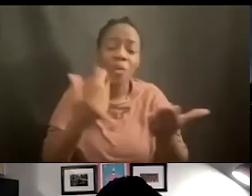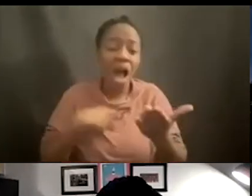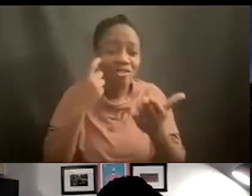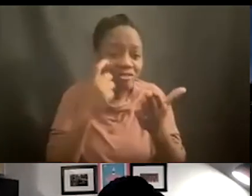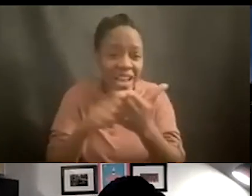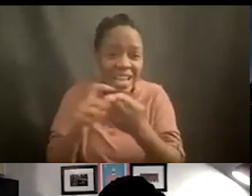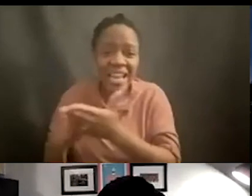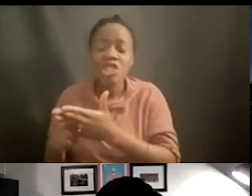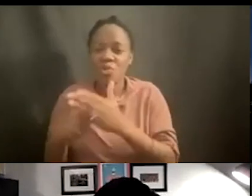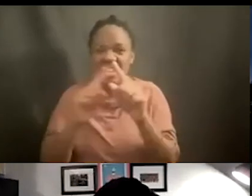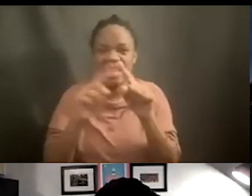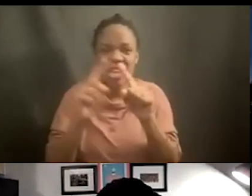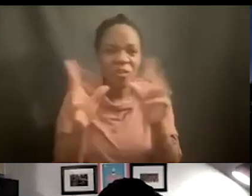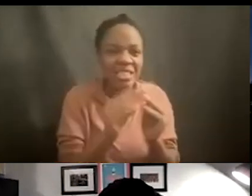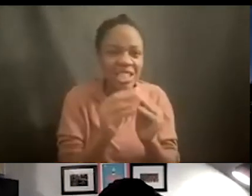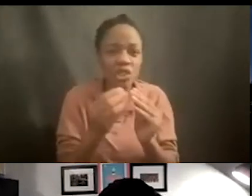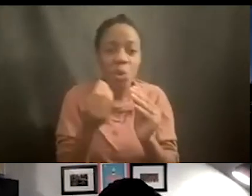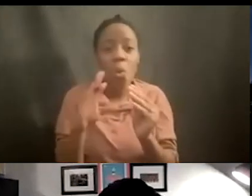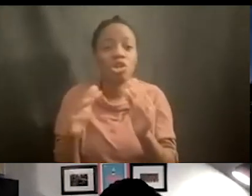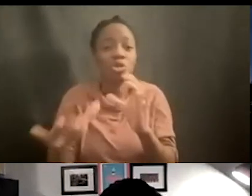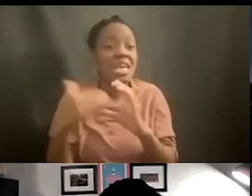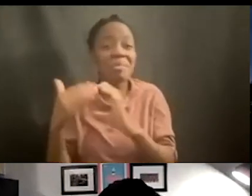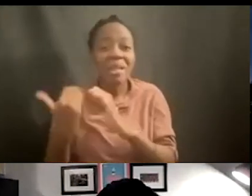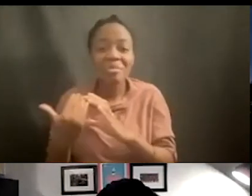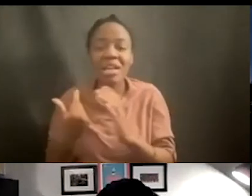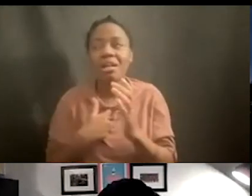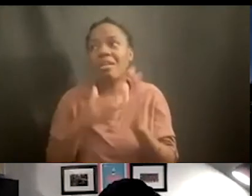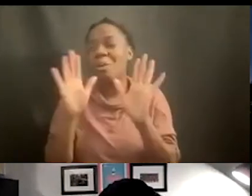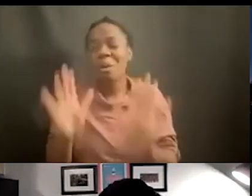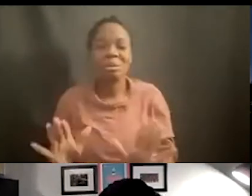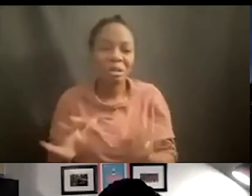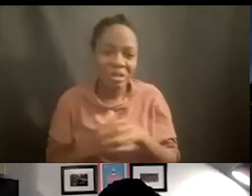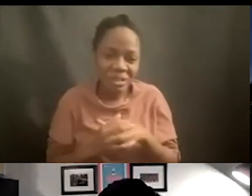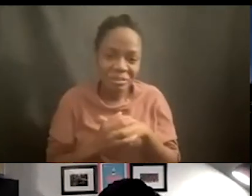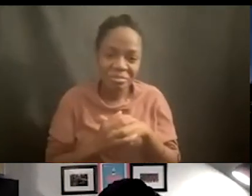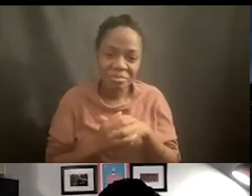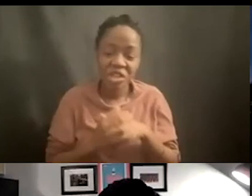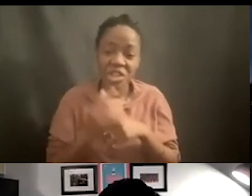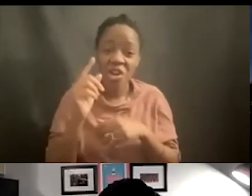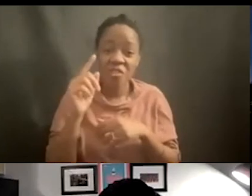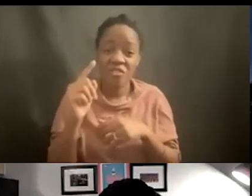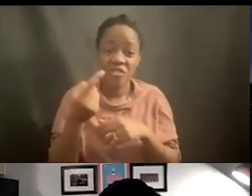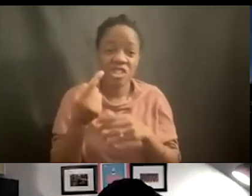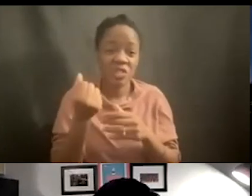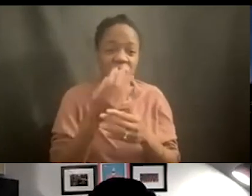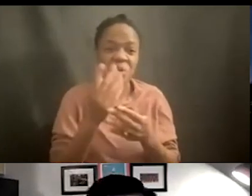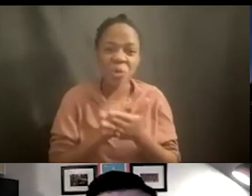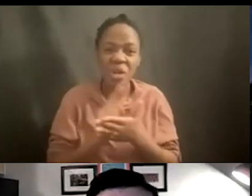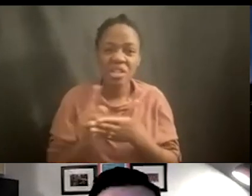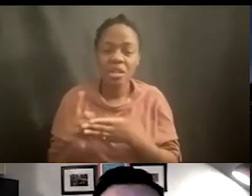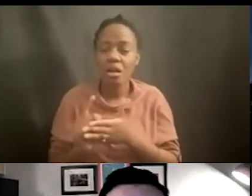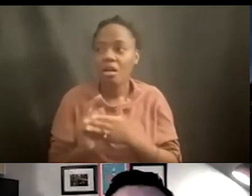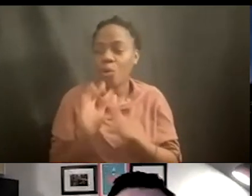seen you in other sessions or you've sent me emails, but it's been so wonderful. The first several weeks have been really productive, and I have been engaged